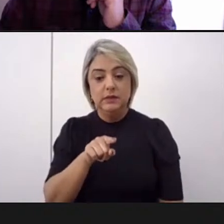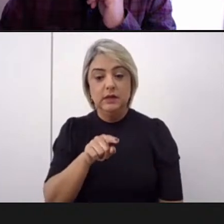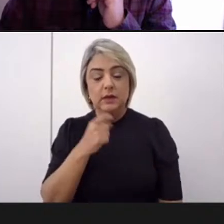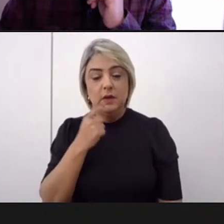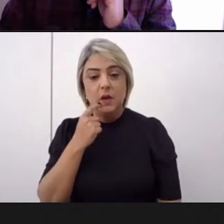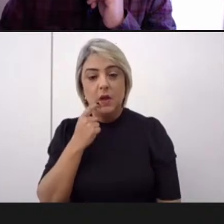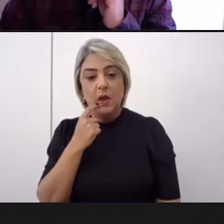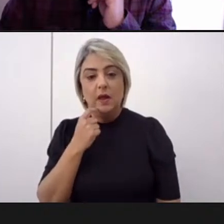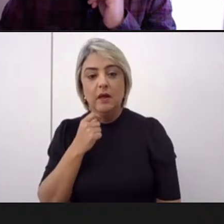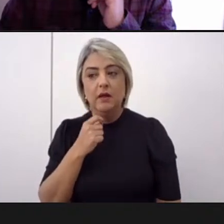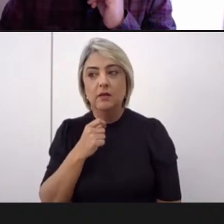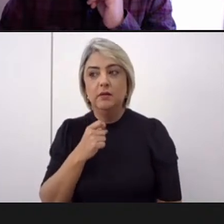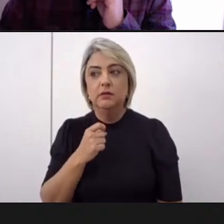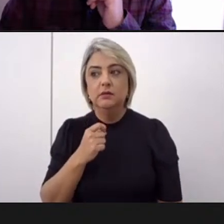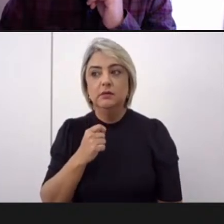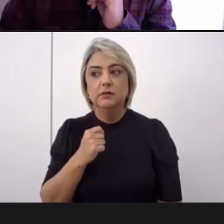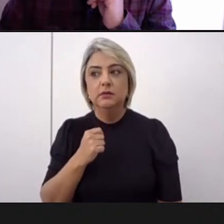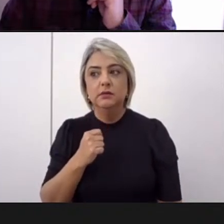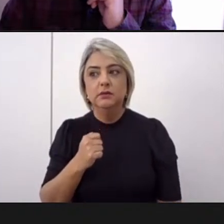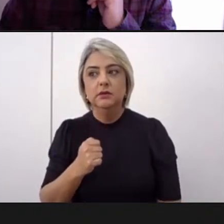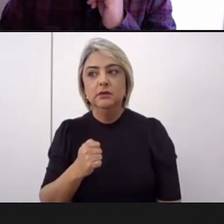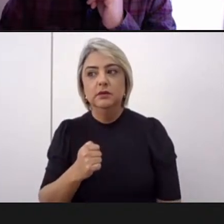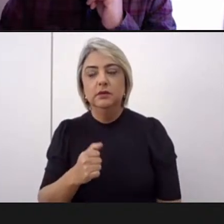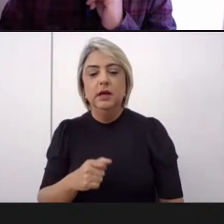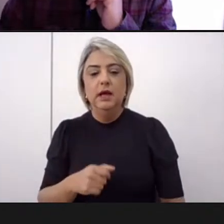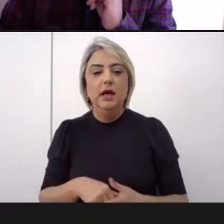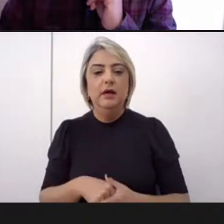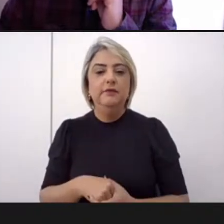So the